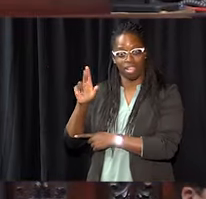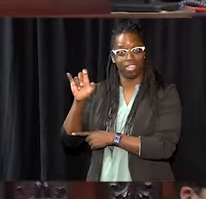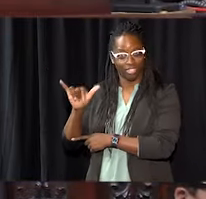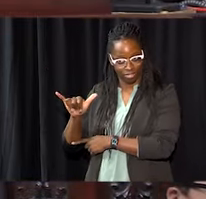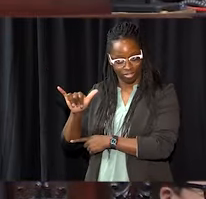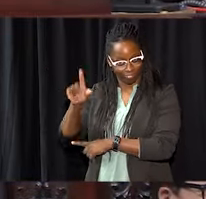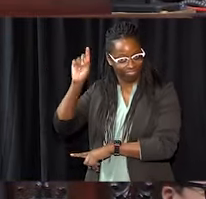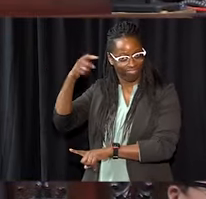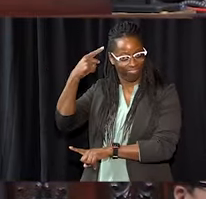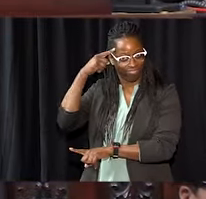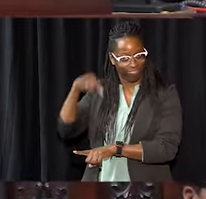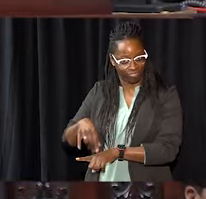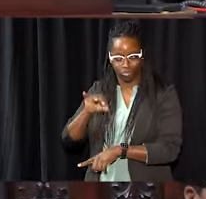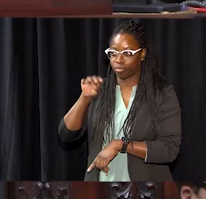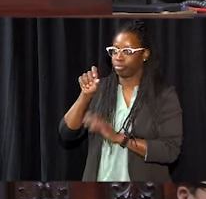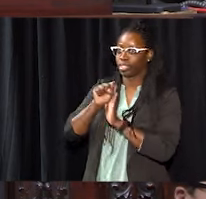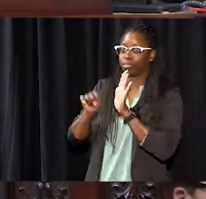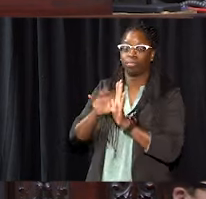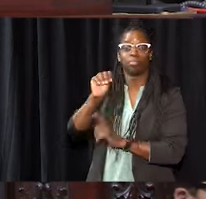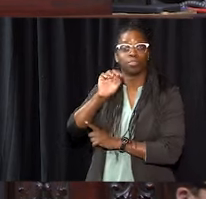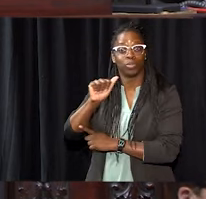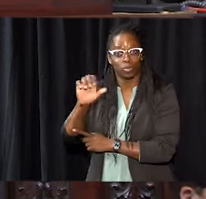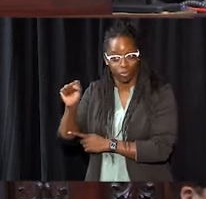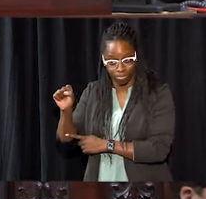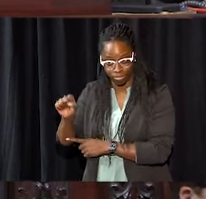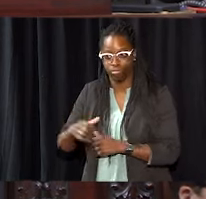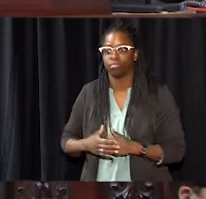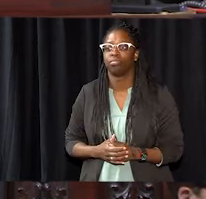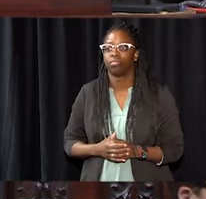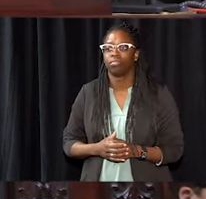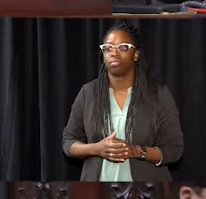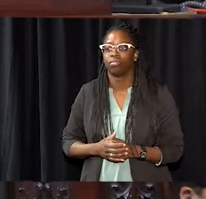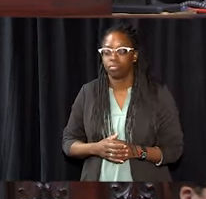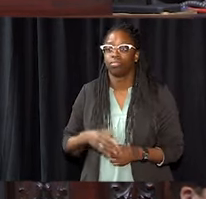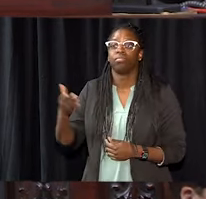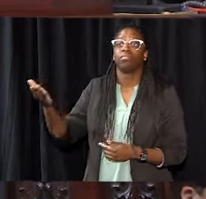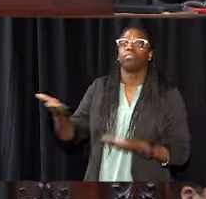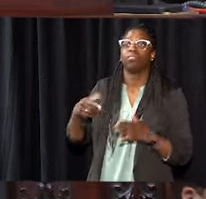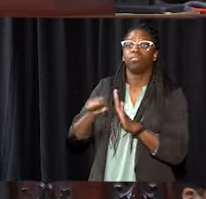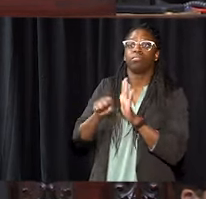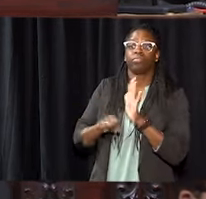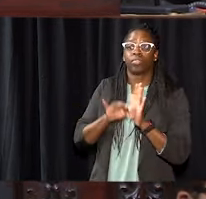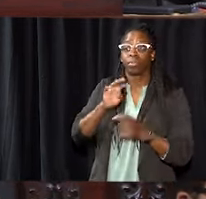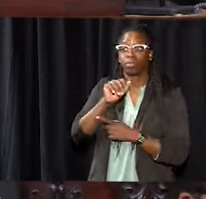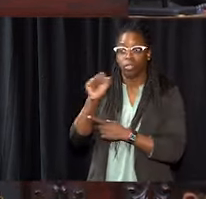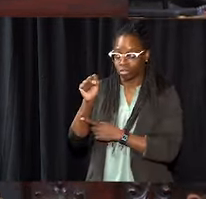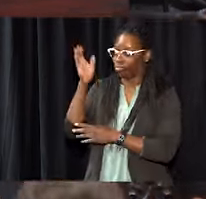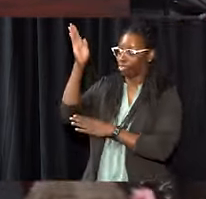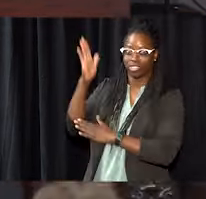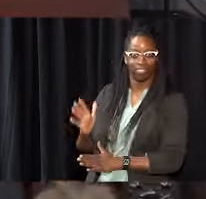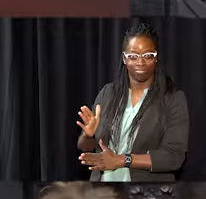the Commonwealth, to deliver the State of the Commonwealth Address.